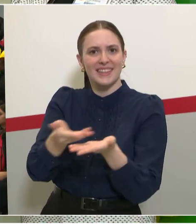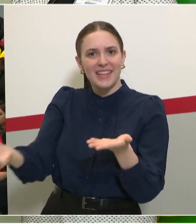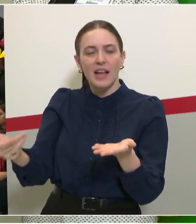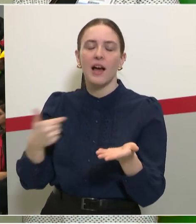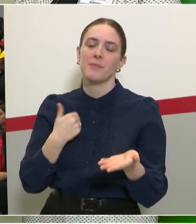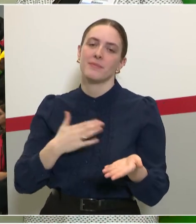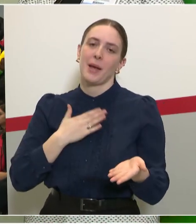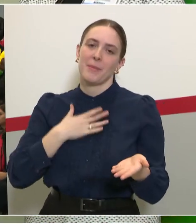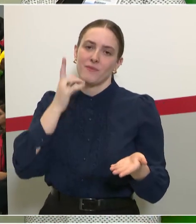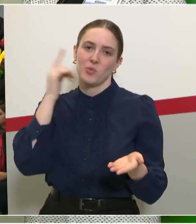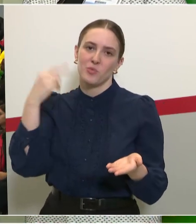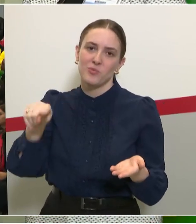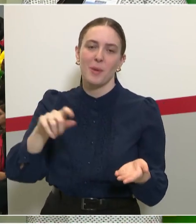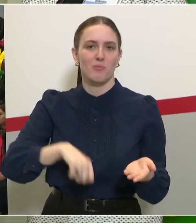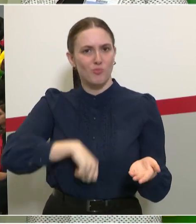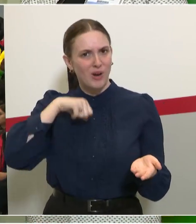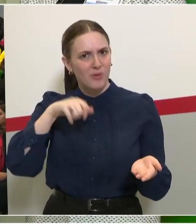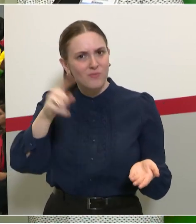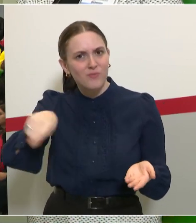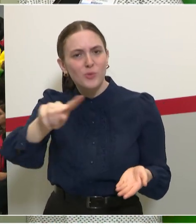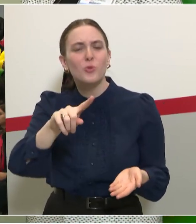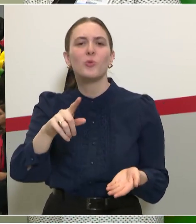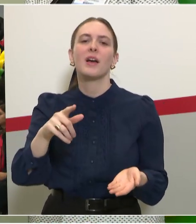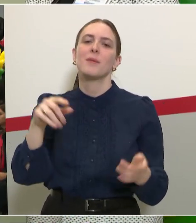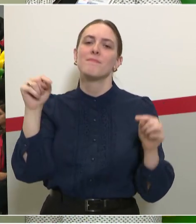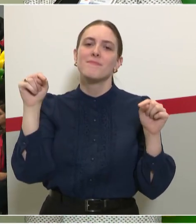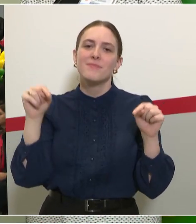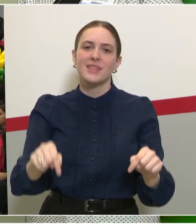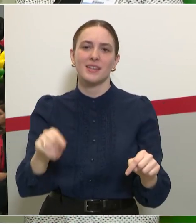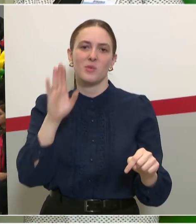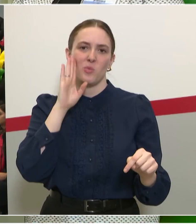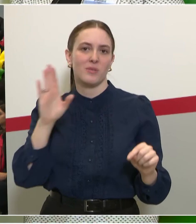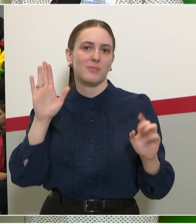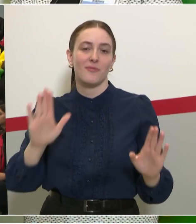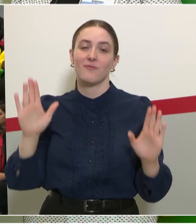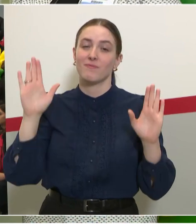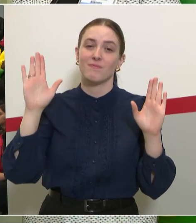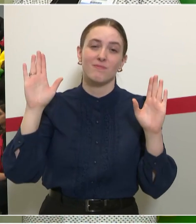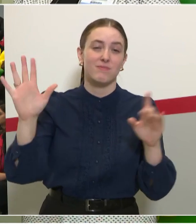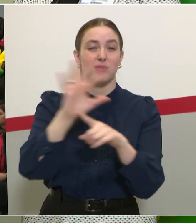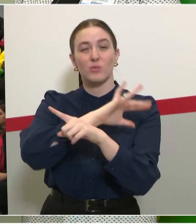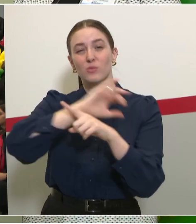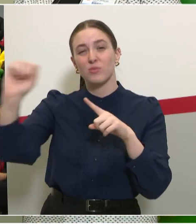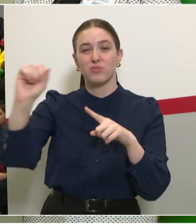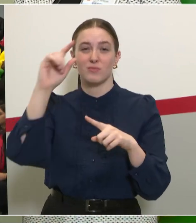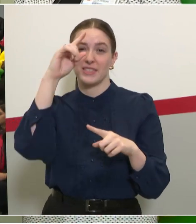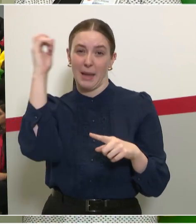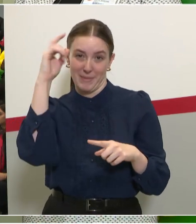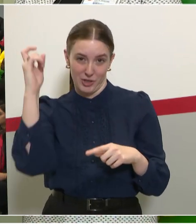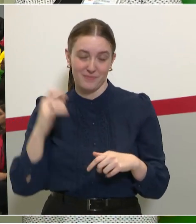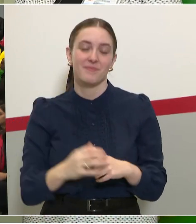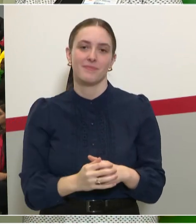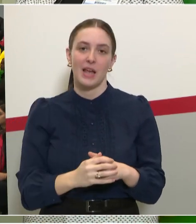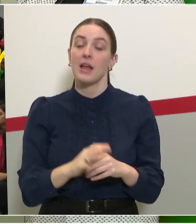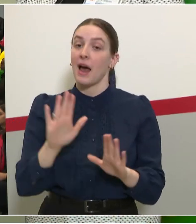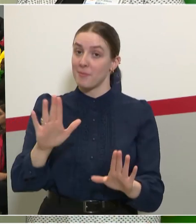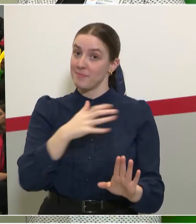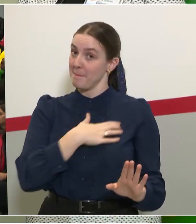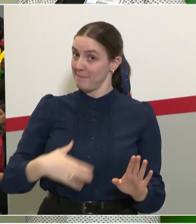you all. I'm proud of you. And this is going to be a phenomenal summer. Now, Mayor Bowser, I have been